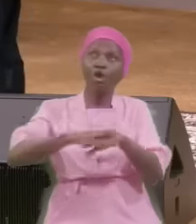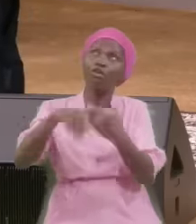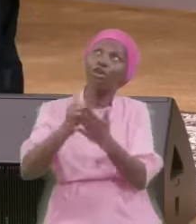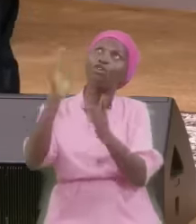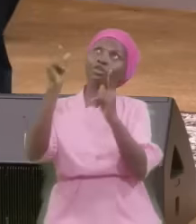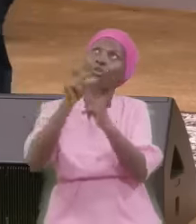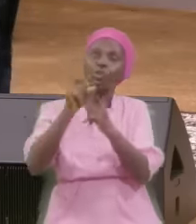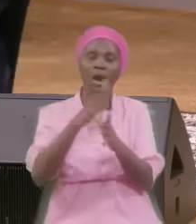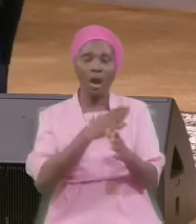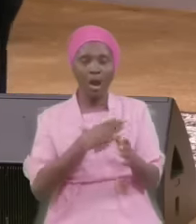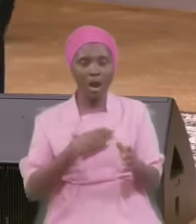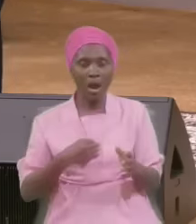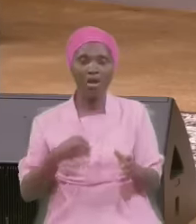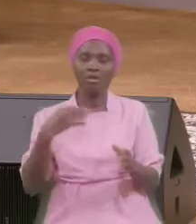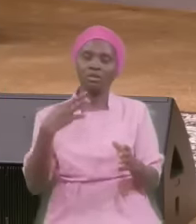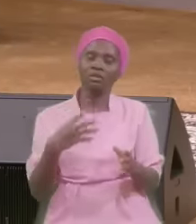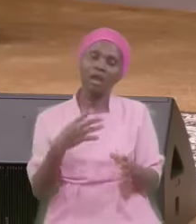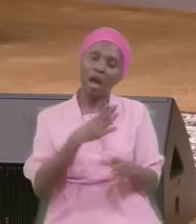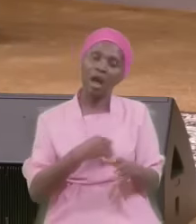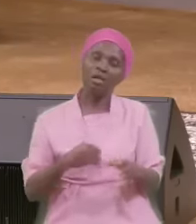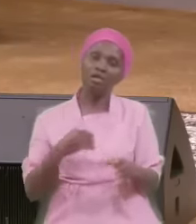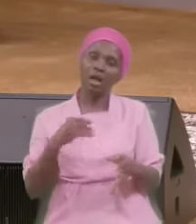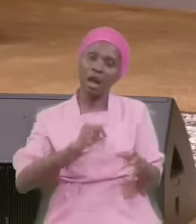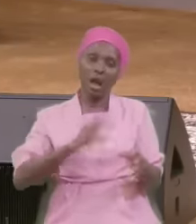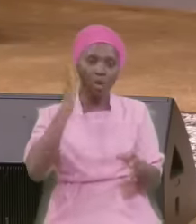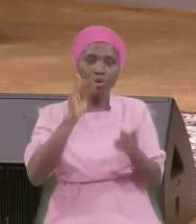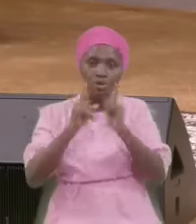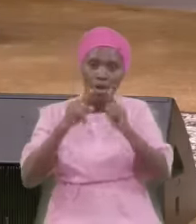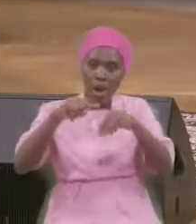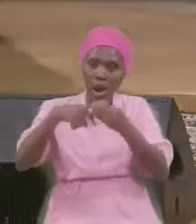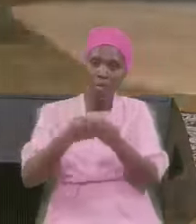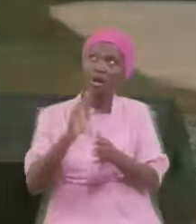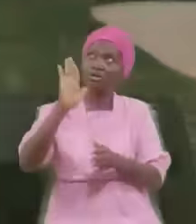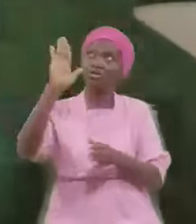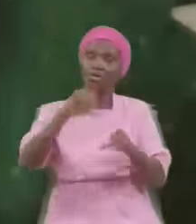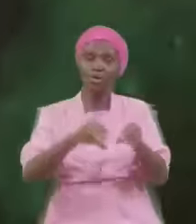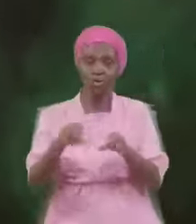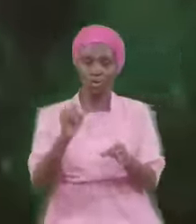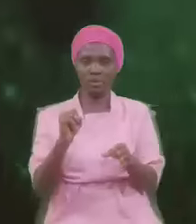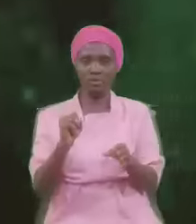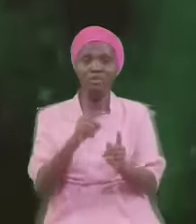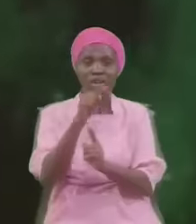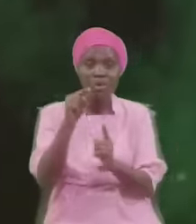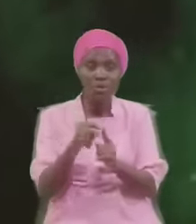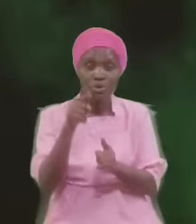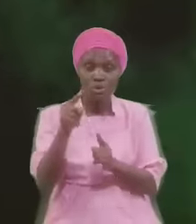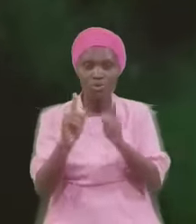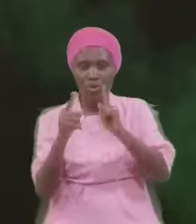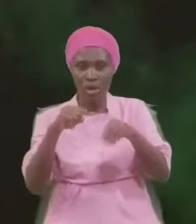of thy doings. When you talk about that sickness and you